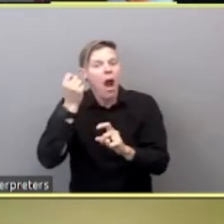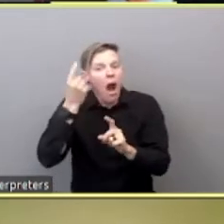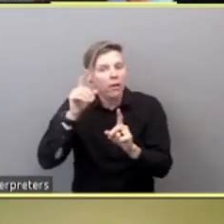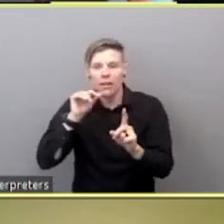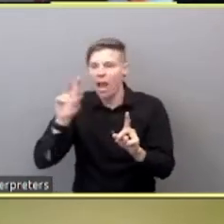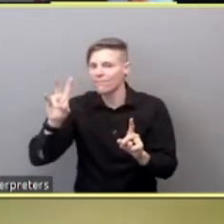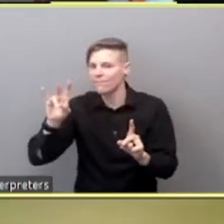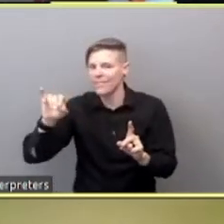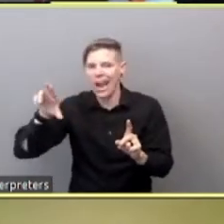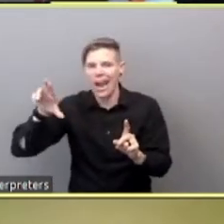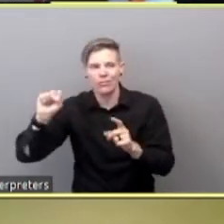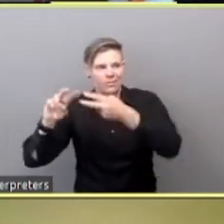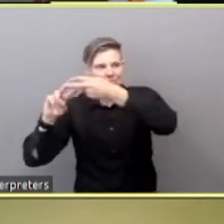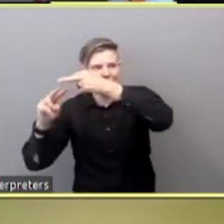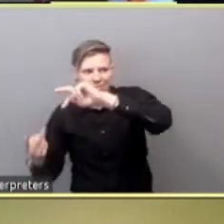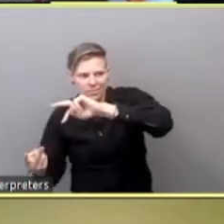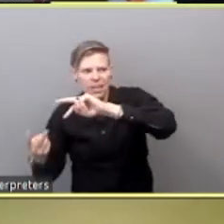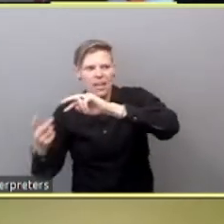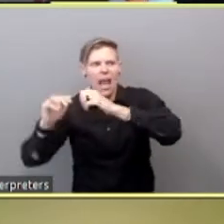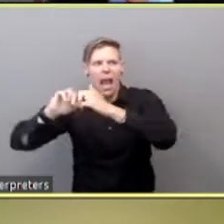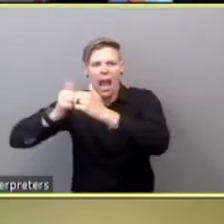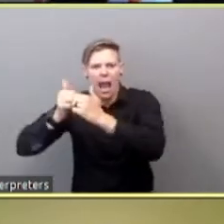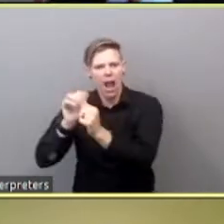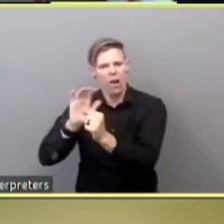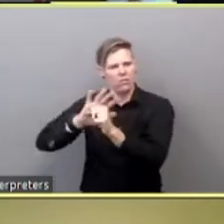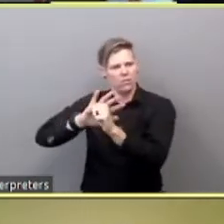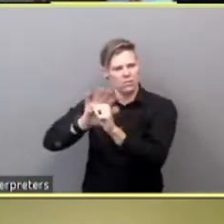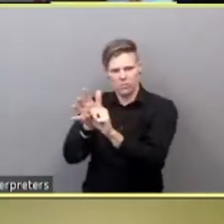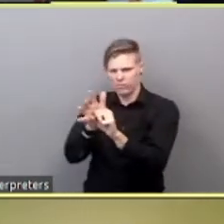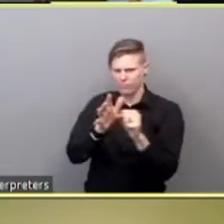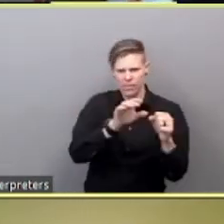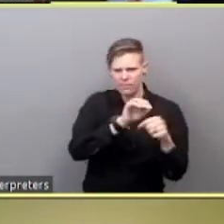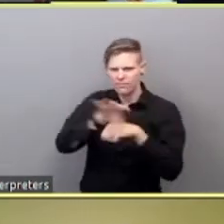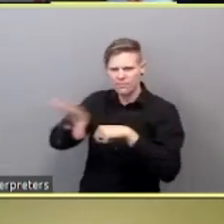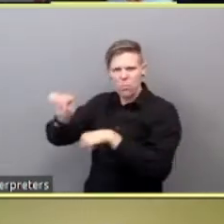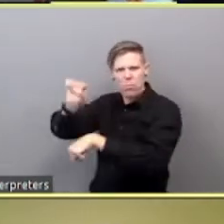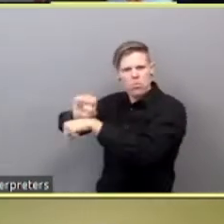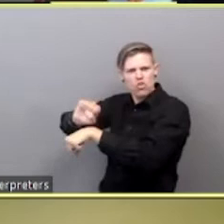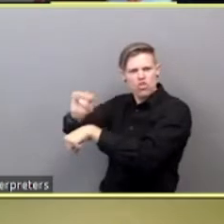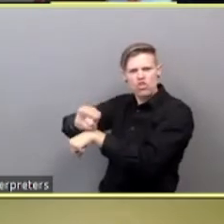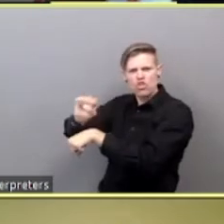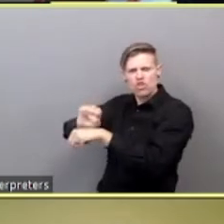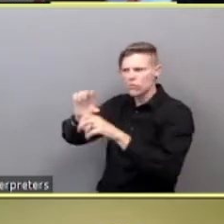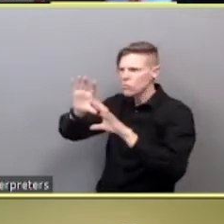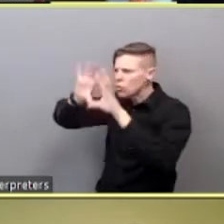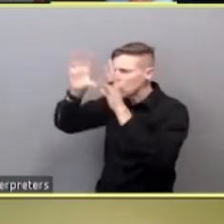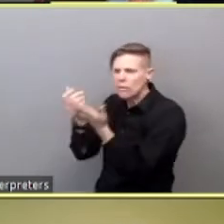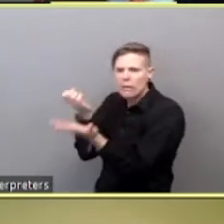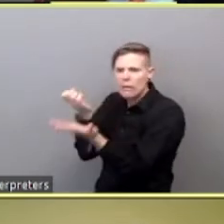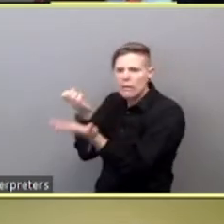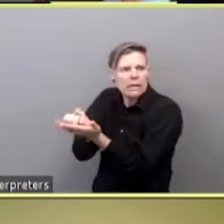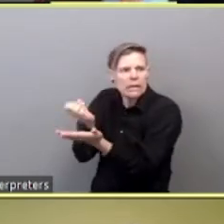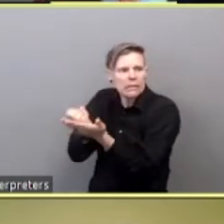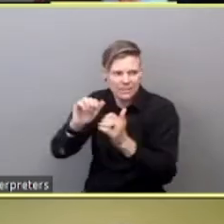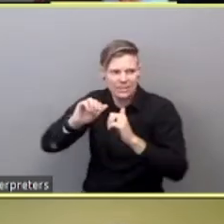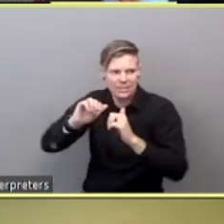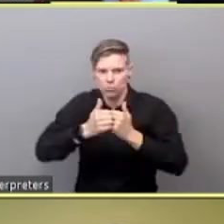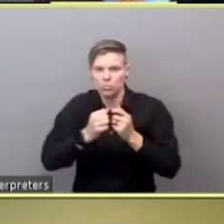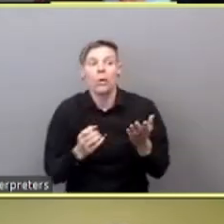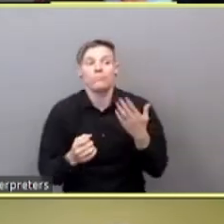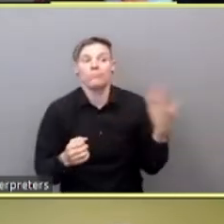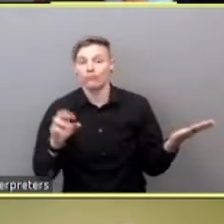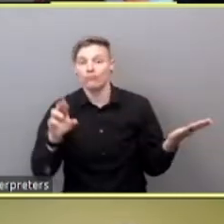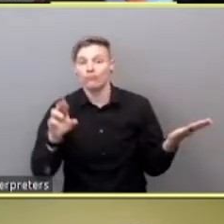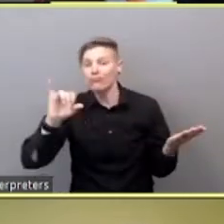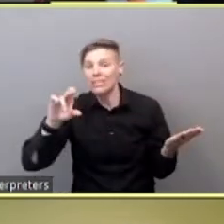pandemic on the workforce. And so we're really pleased to have Acting Secretary Ricky Cerna here with us today, and he's going to